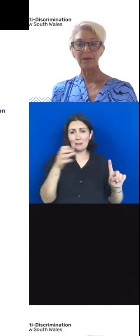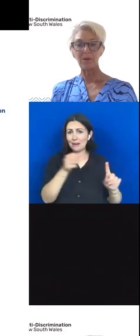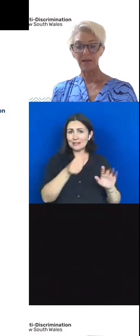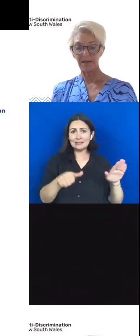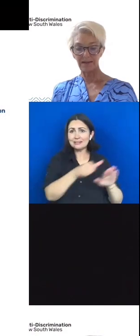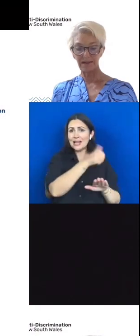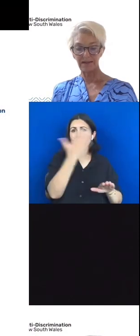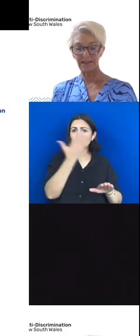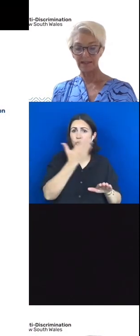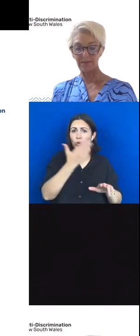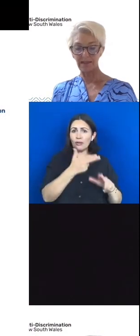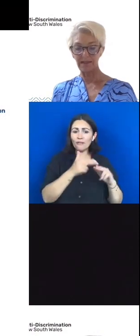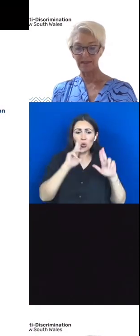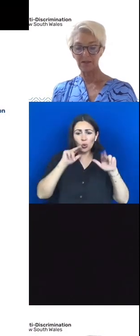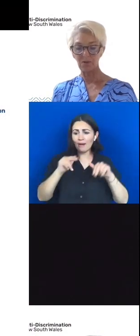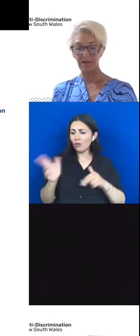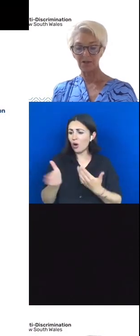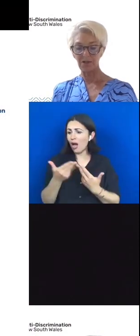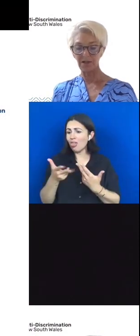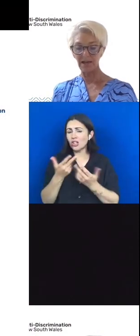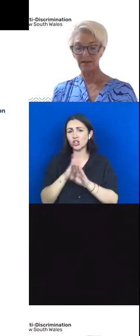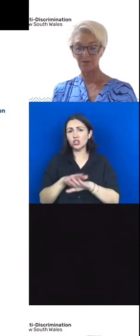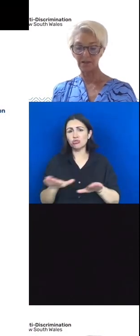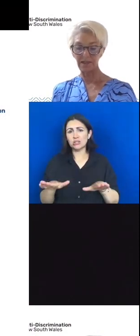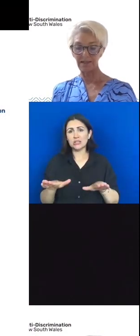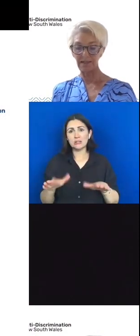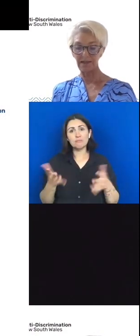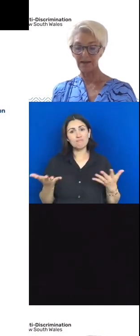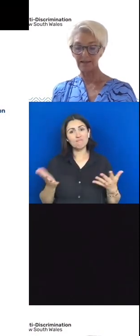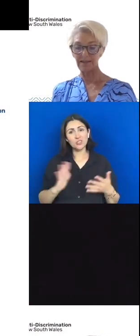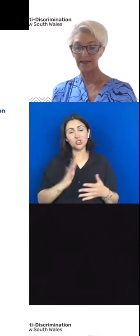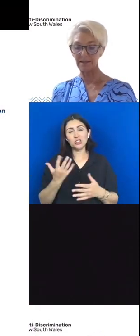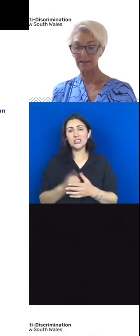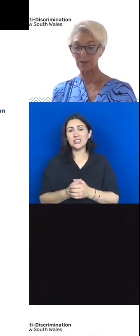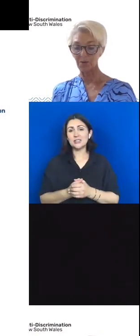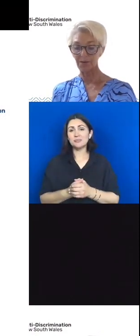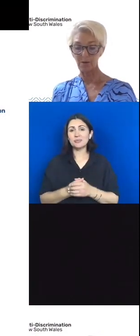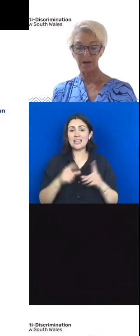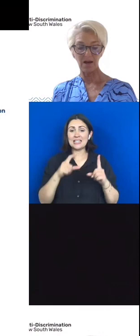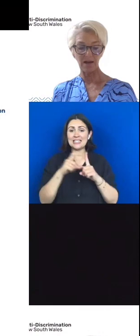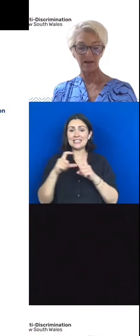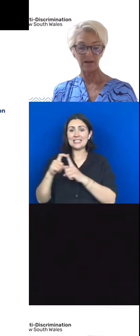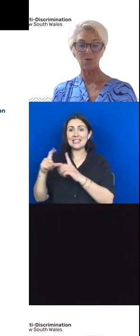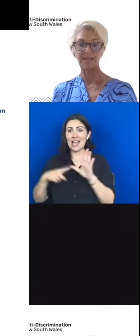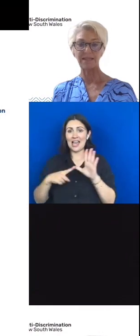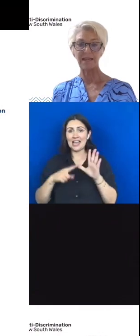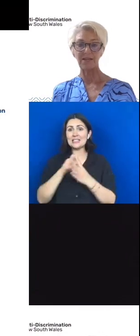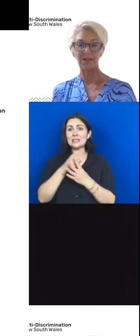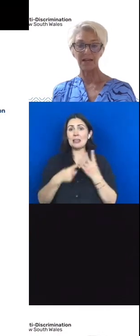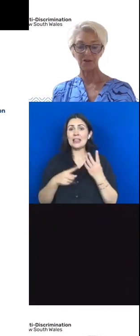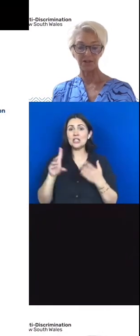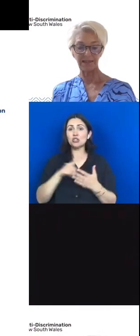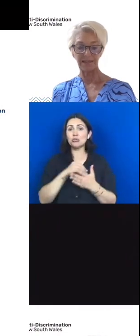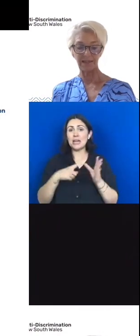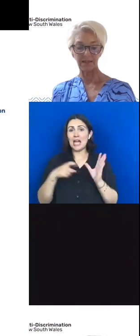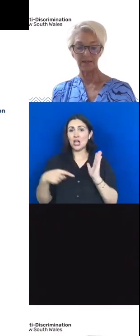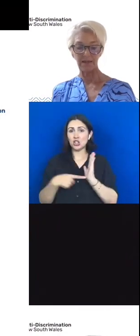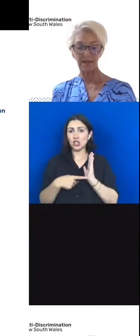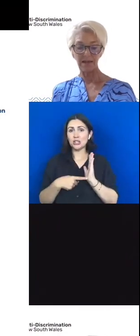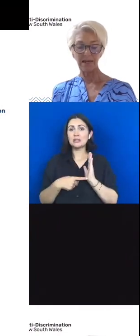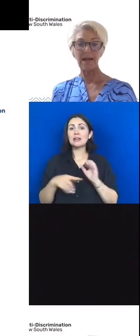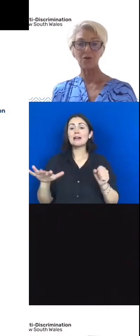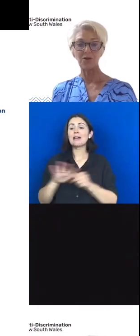Please be aware that the Disability Discrimination Act, or the DDA, standards also apply across the education